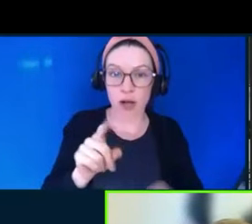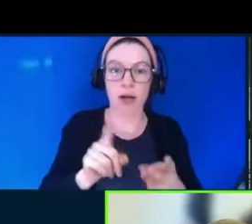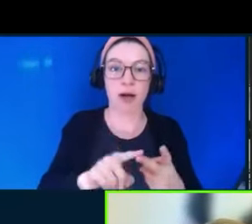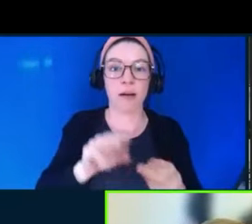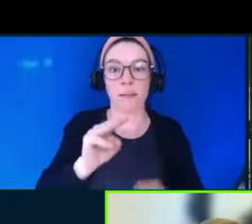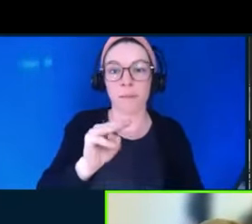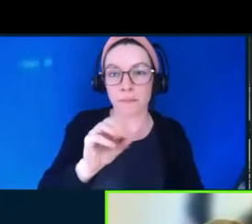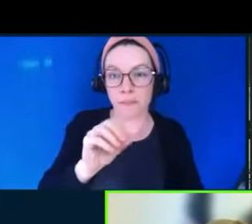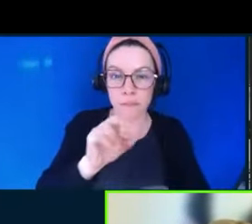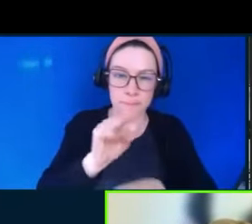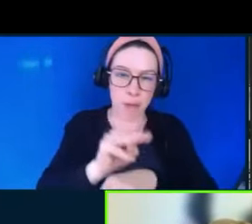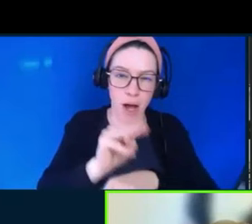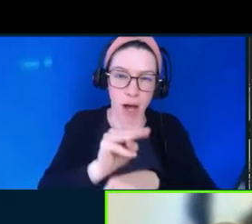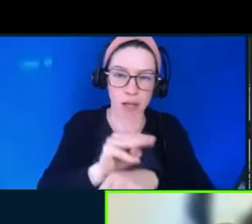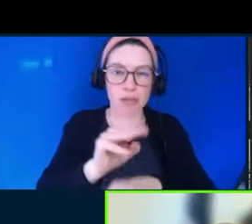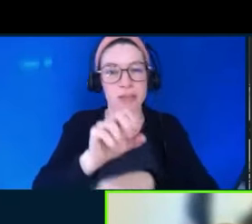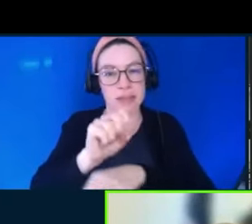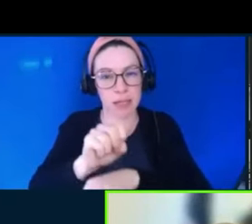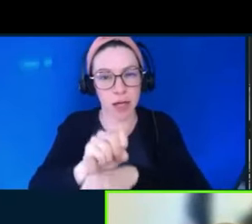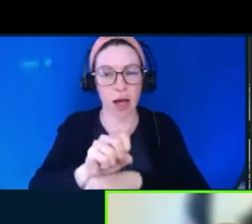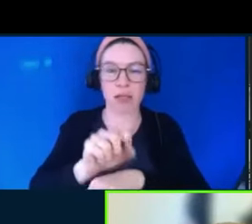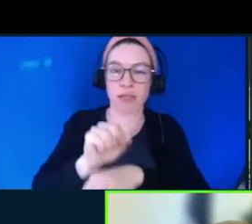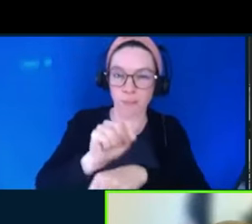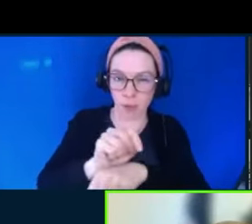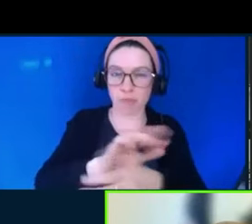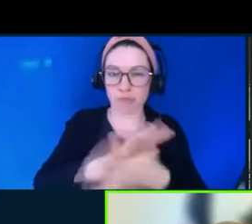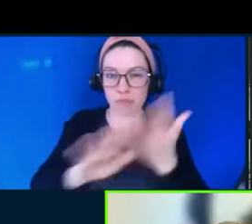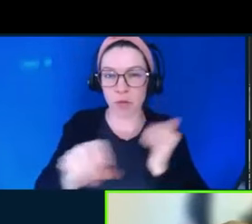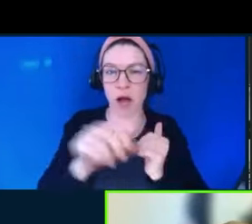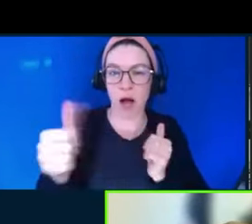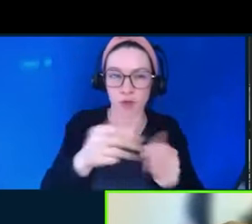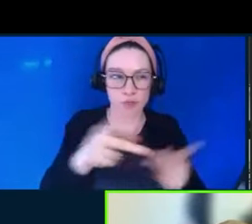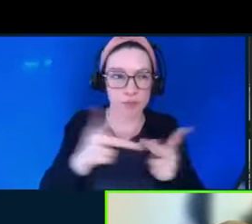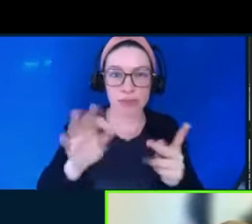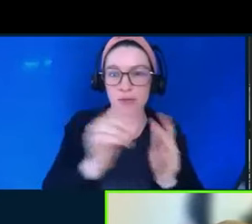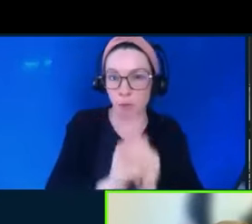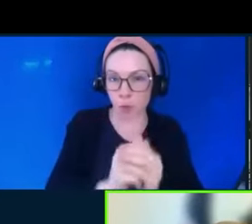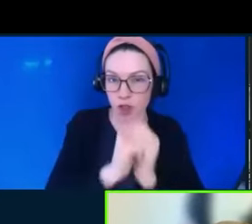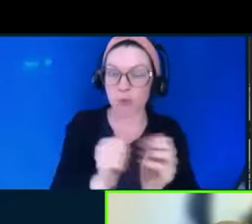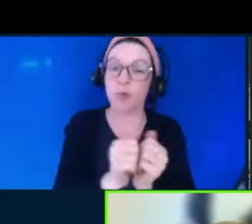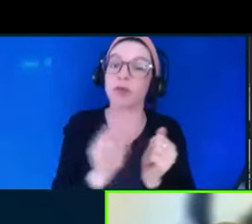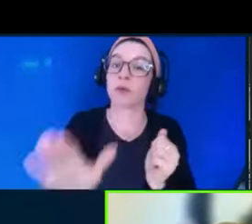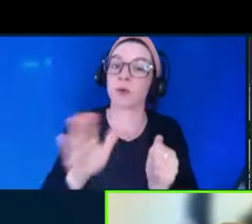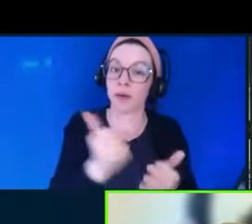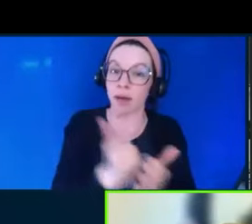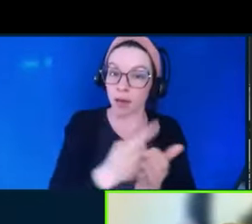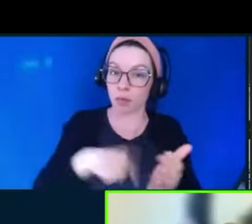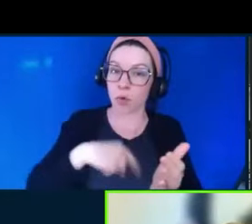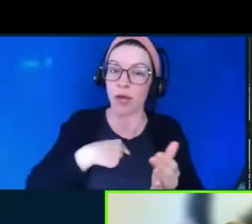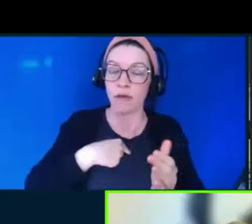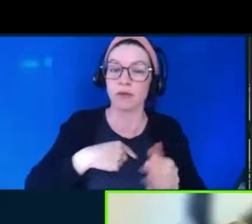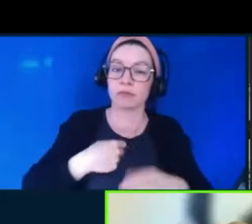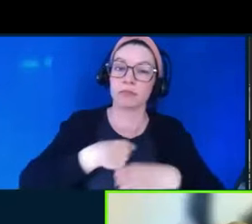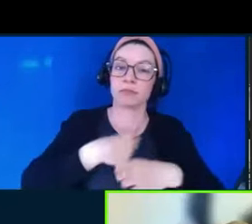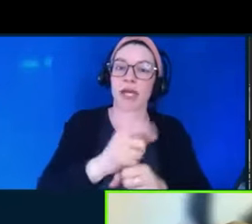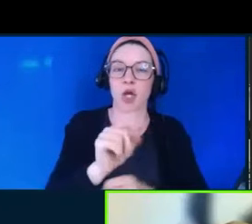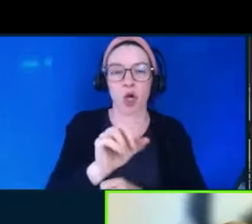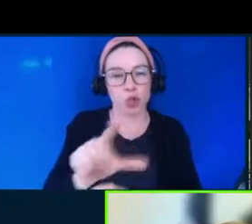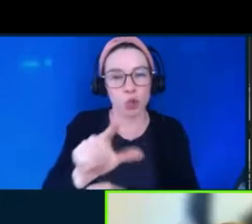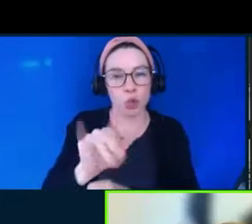synagogues, temples, and other places of worship. With your help, we've created a toolkit for faith communities on standing